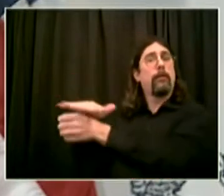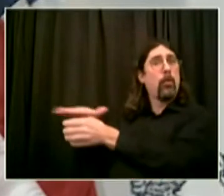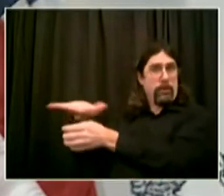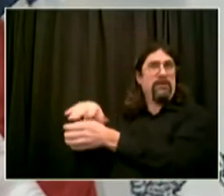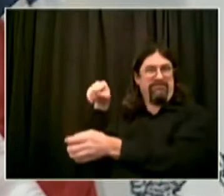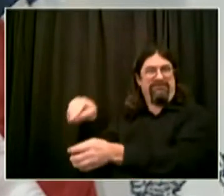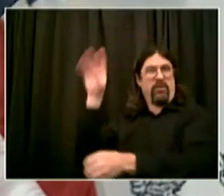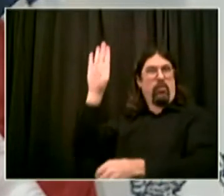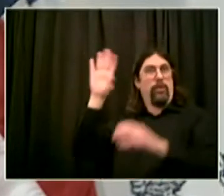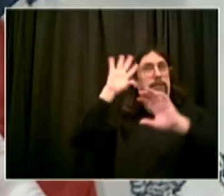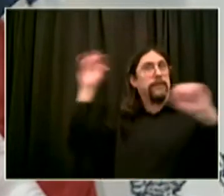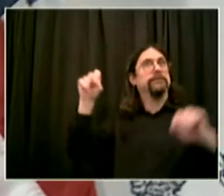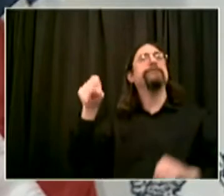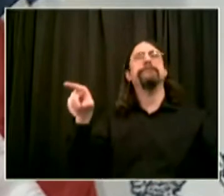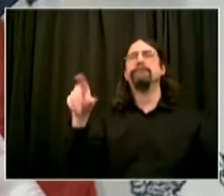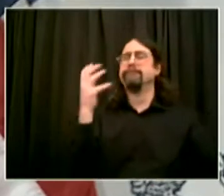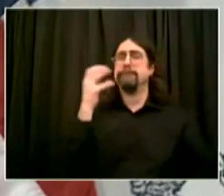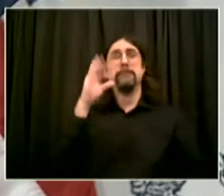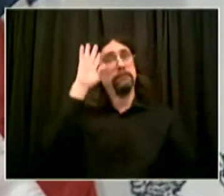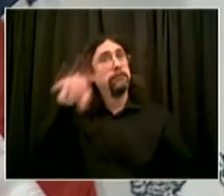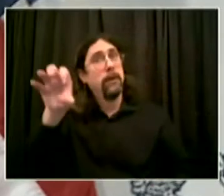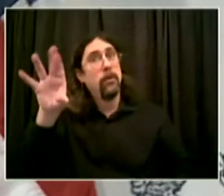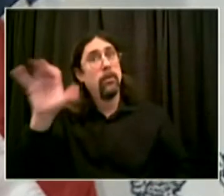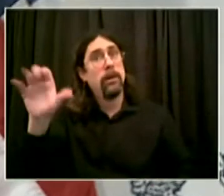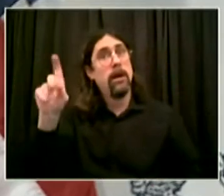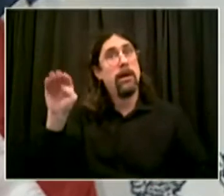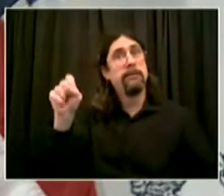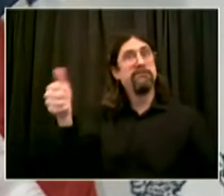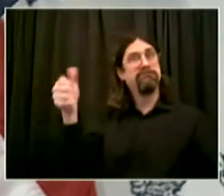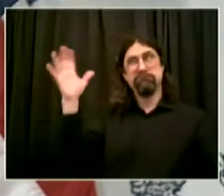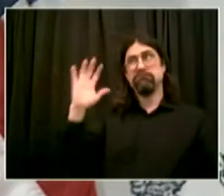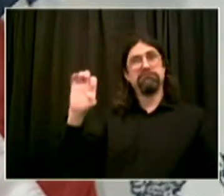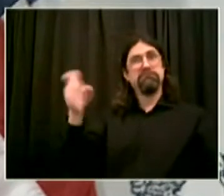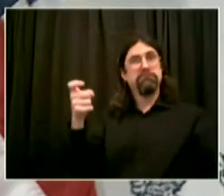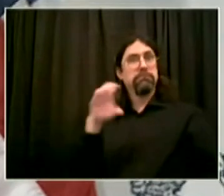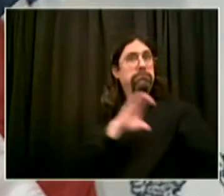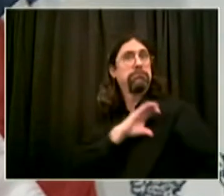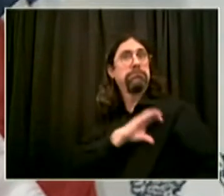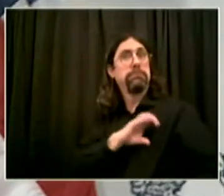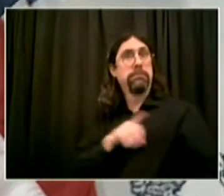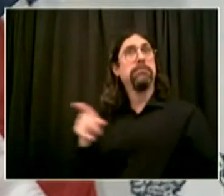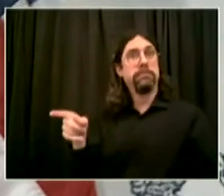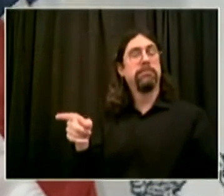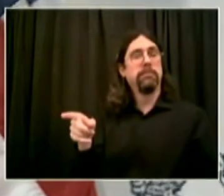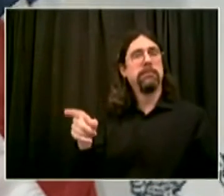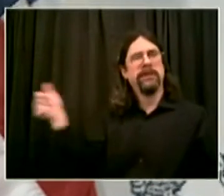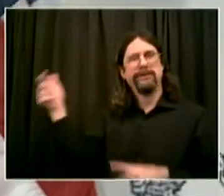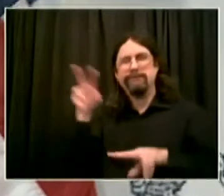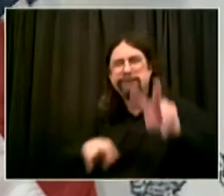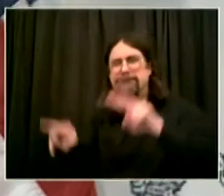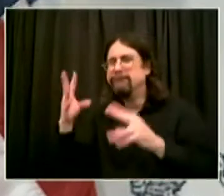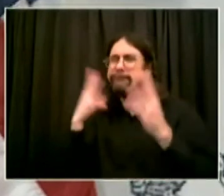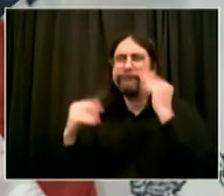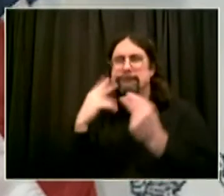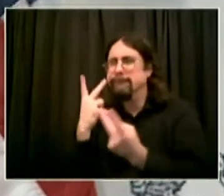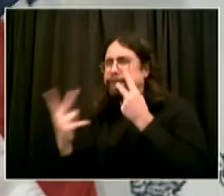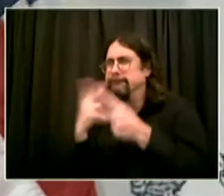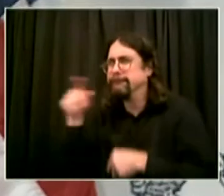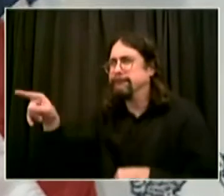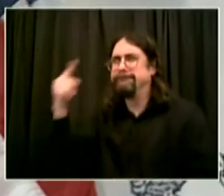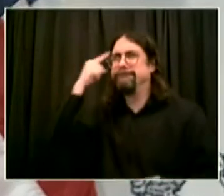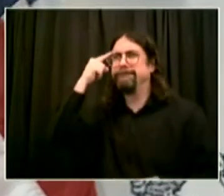culture of policing. And so I want to thank him for planting this seed, offering this idea that has now come to fruition and will